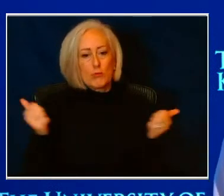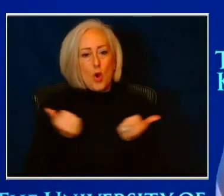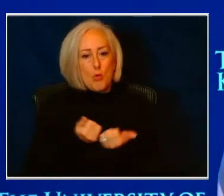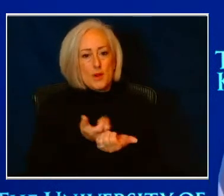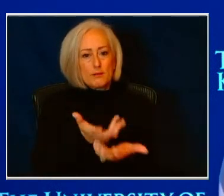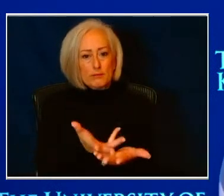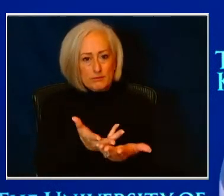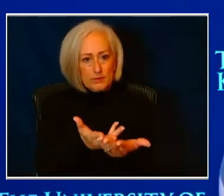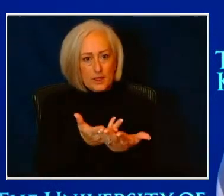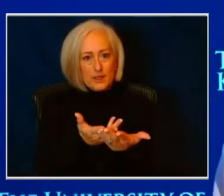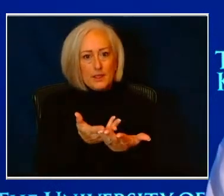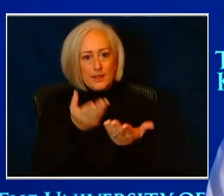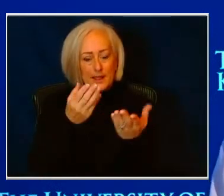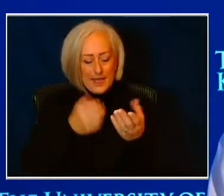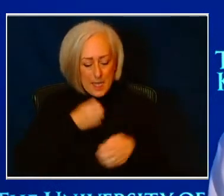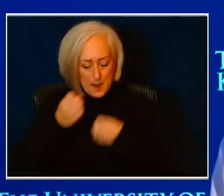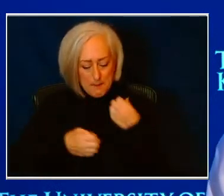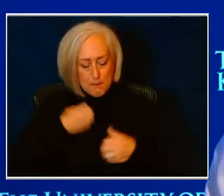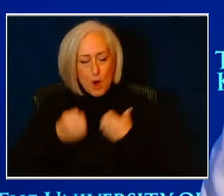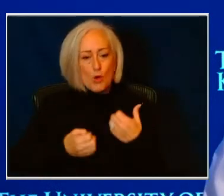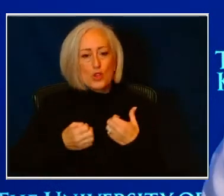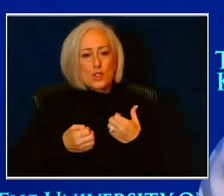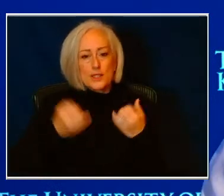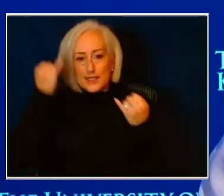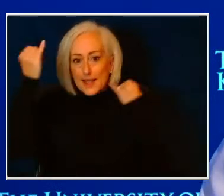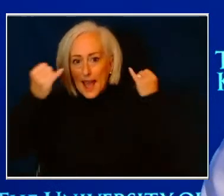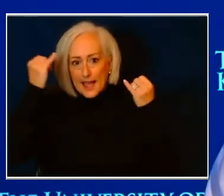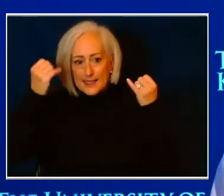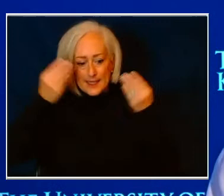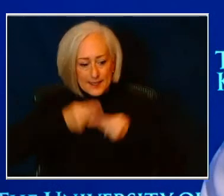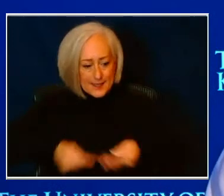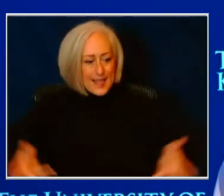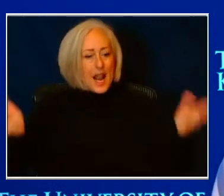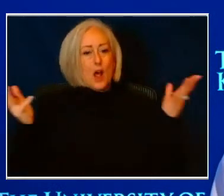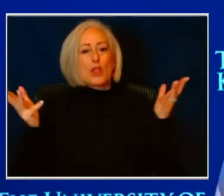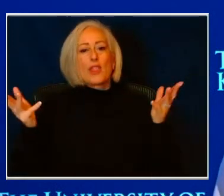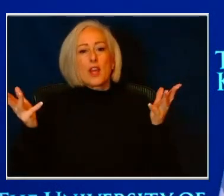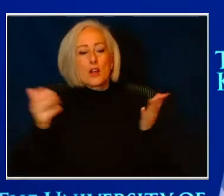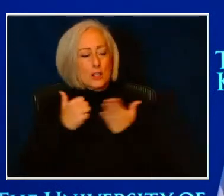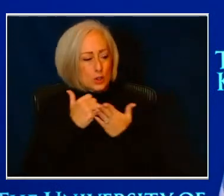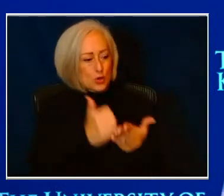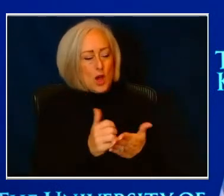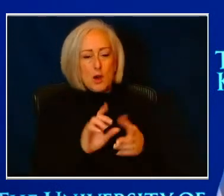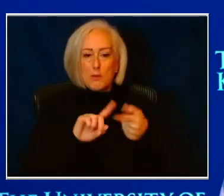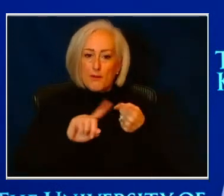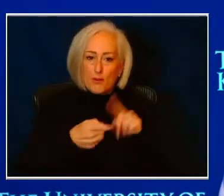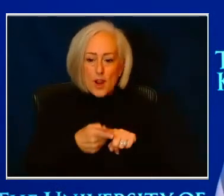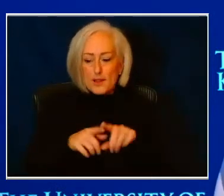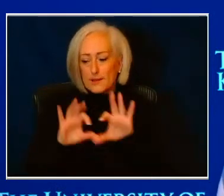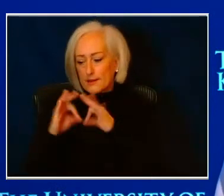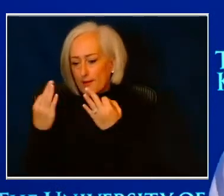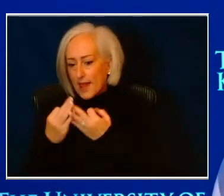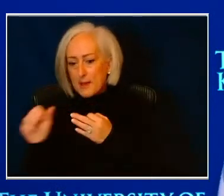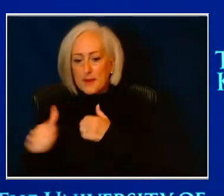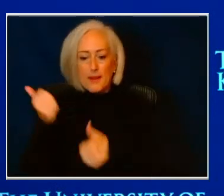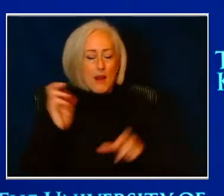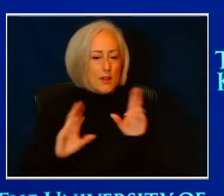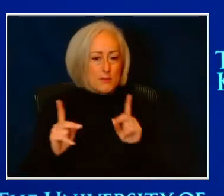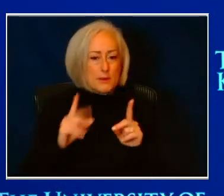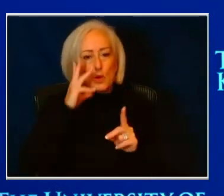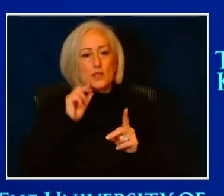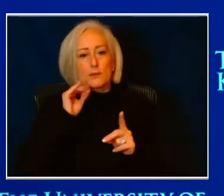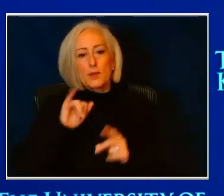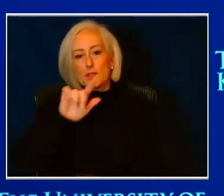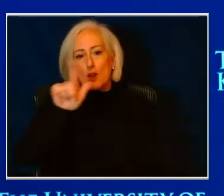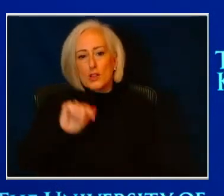those emotions free, so that you can help your friends and your other ones who may be going through not only Alzheimer's, but other